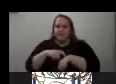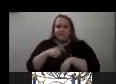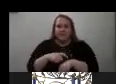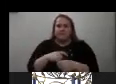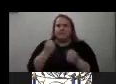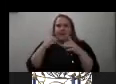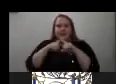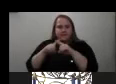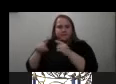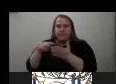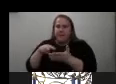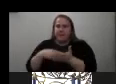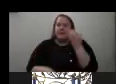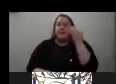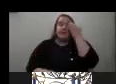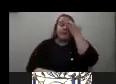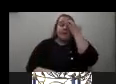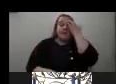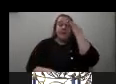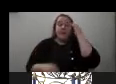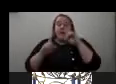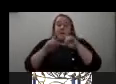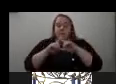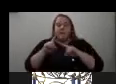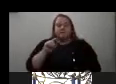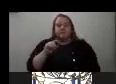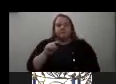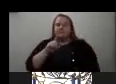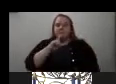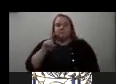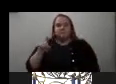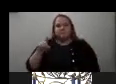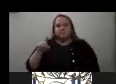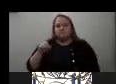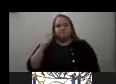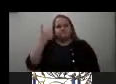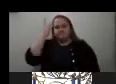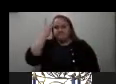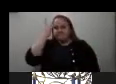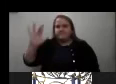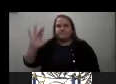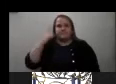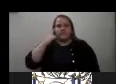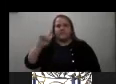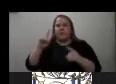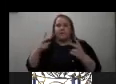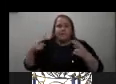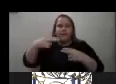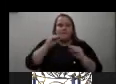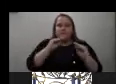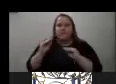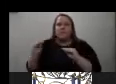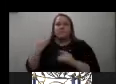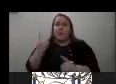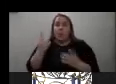many different ballets. But she was a true genius in cut and movement. And you always want